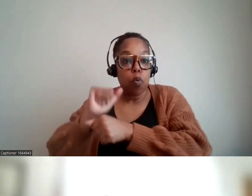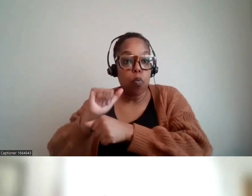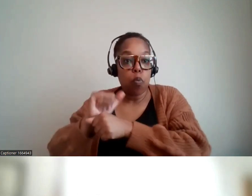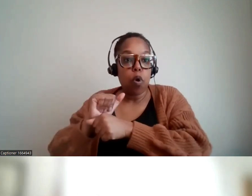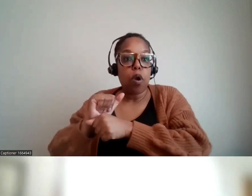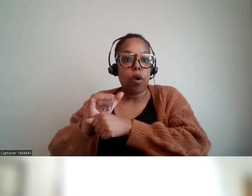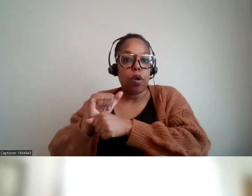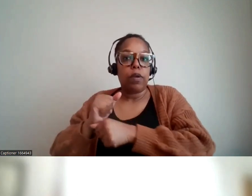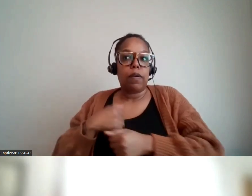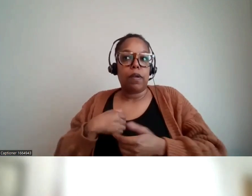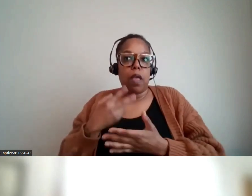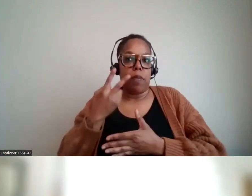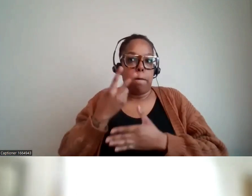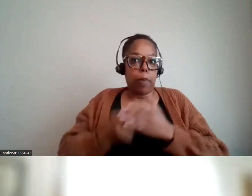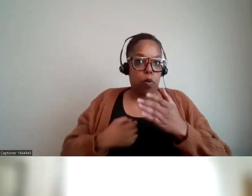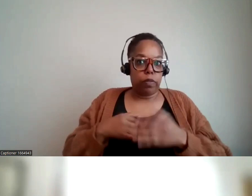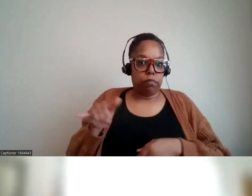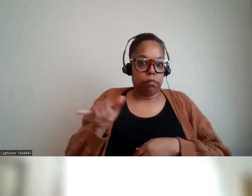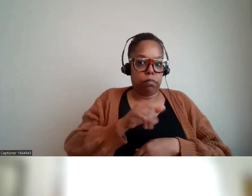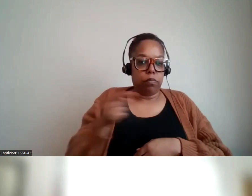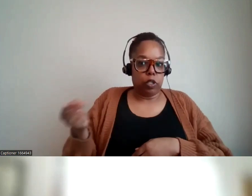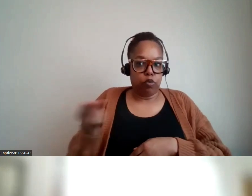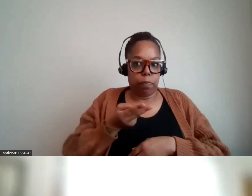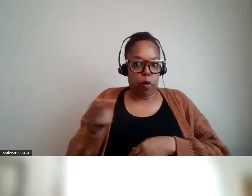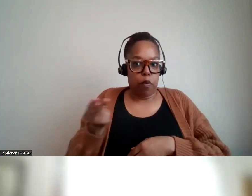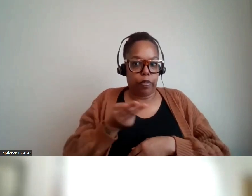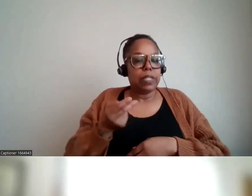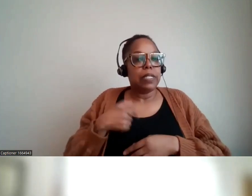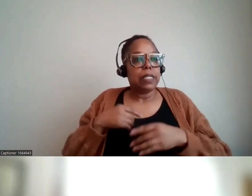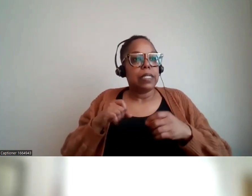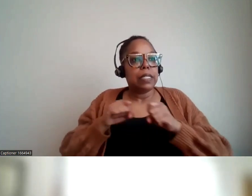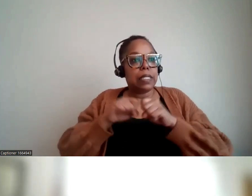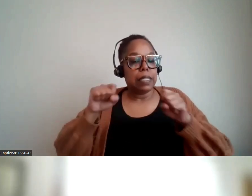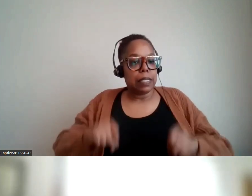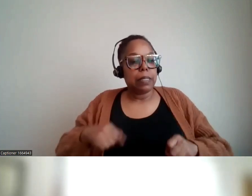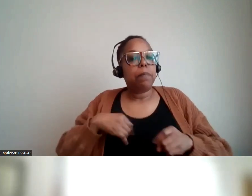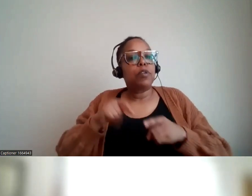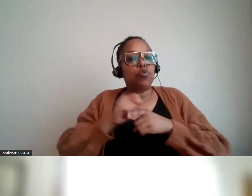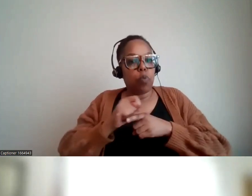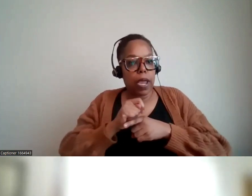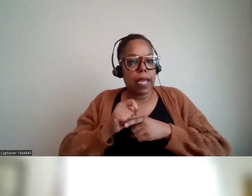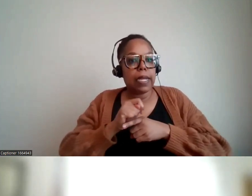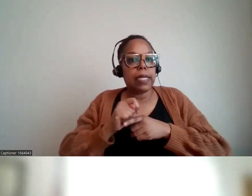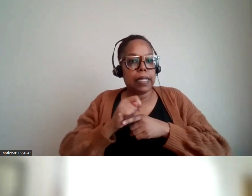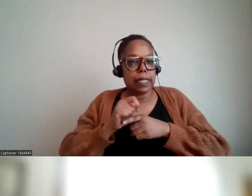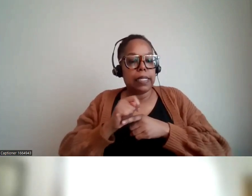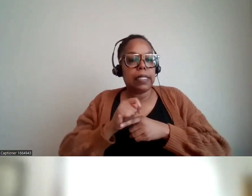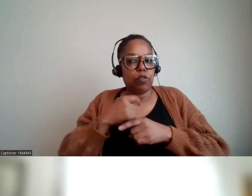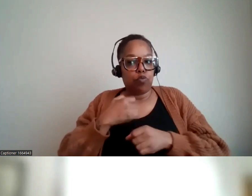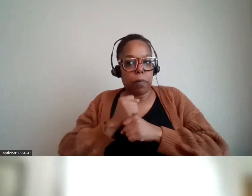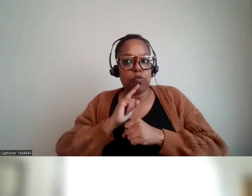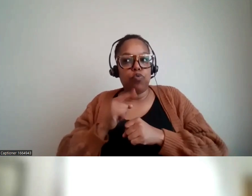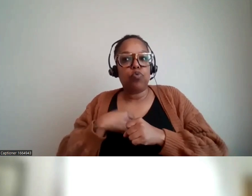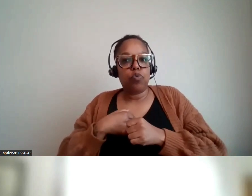under both systems. So quite a bit of offering training and workforce development opportunities throughout the year to make sure that